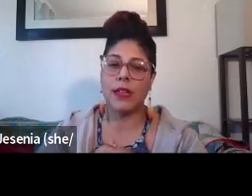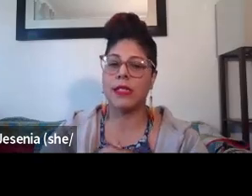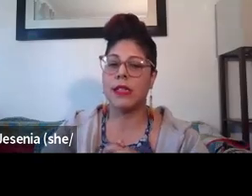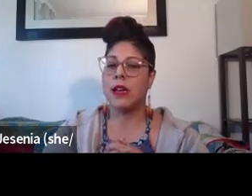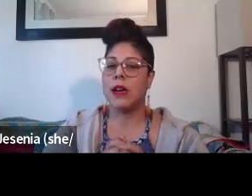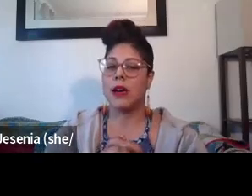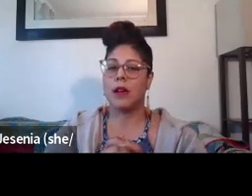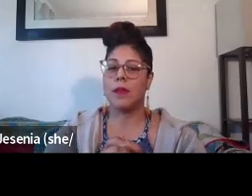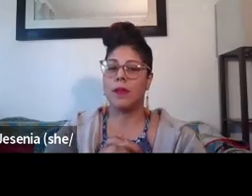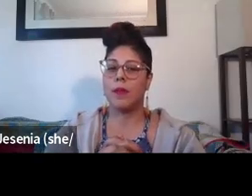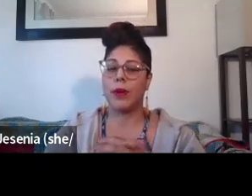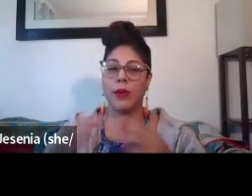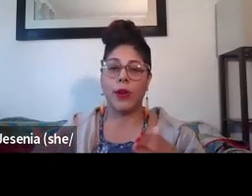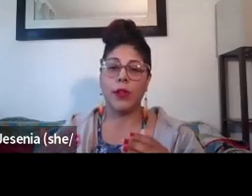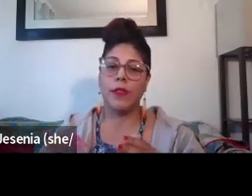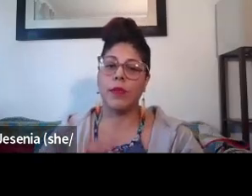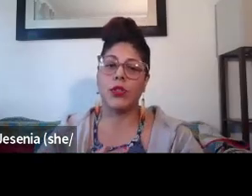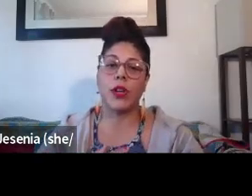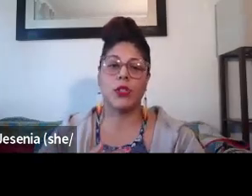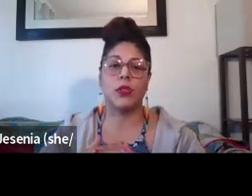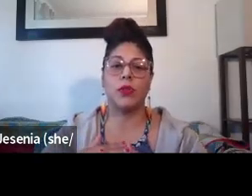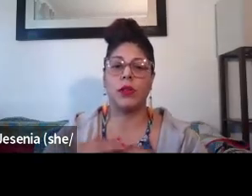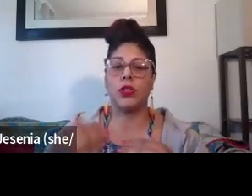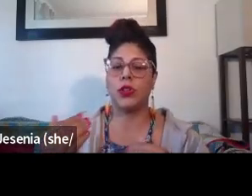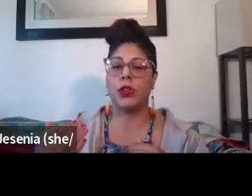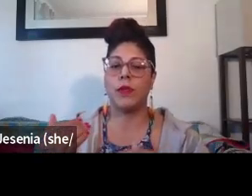So values and impact.